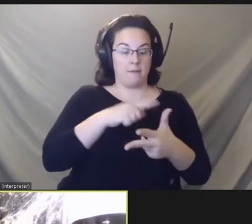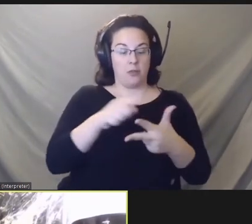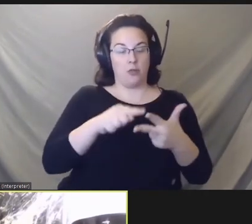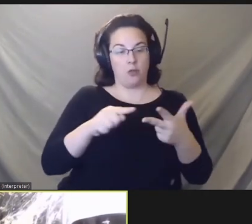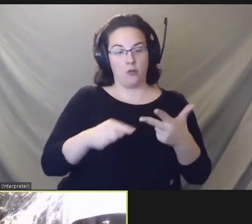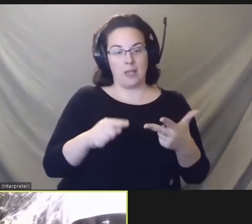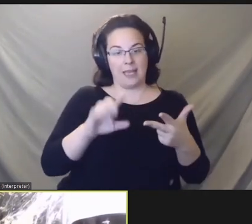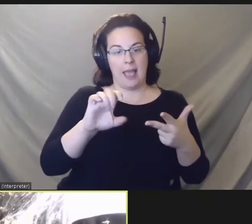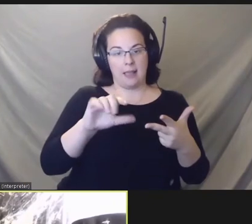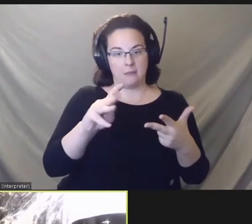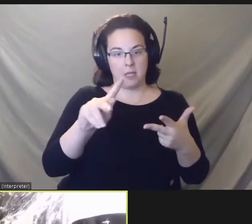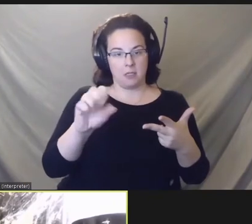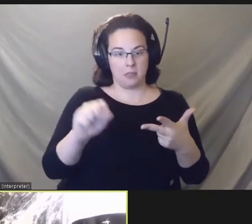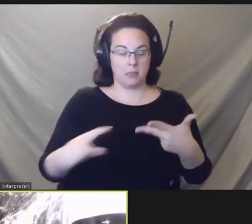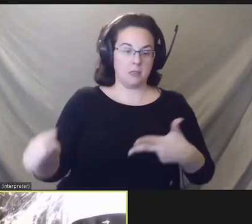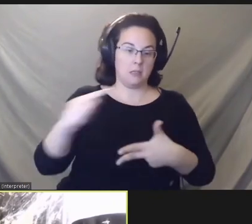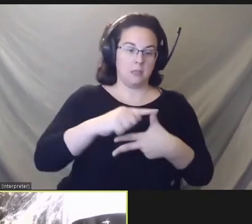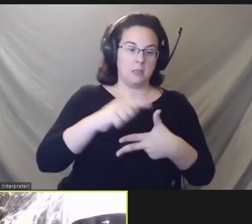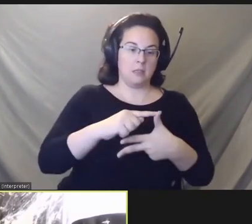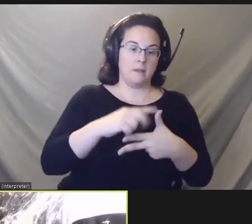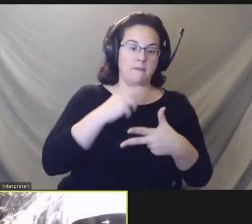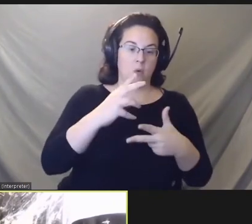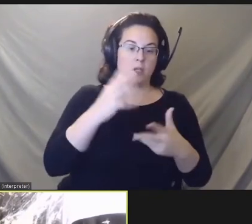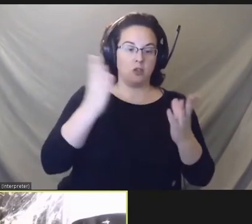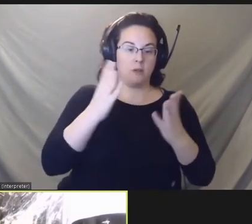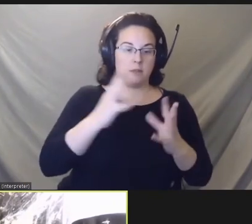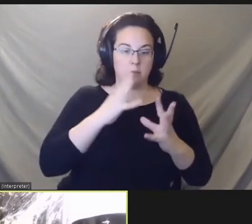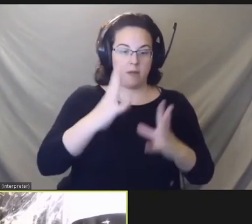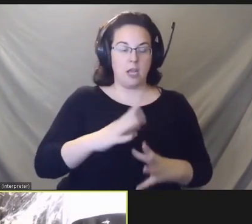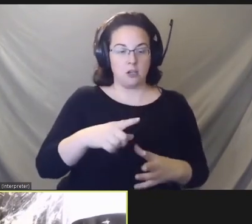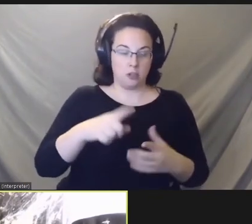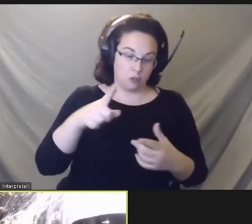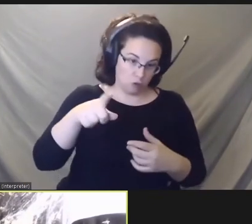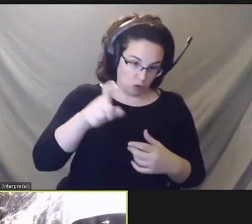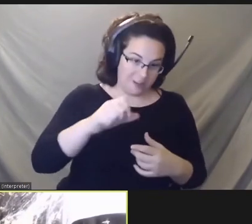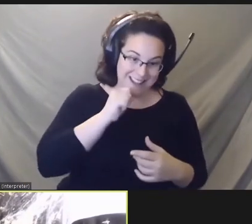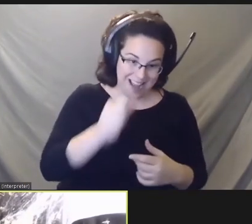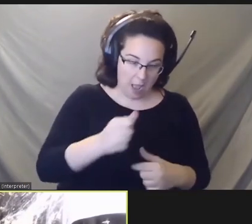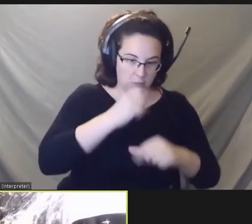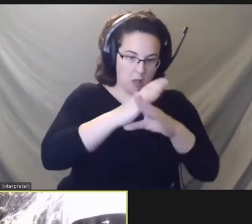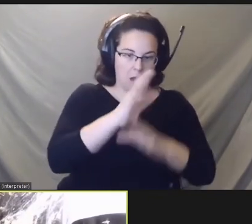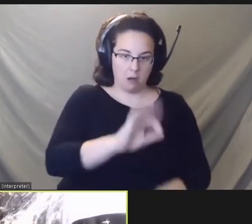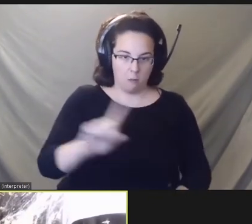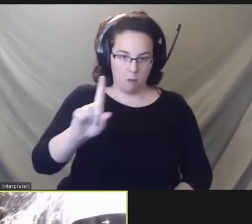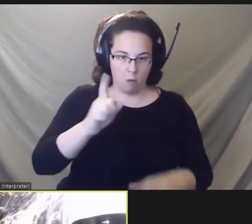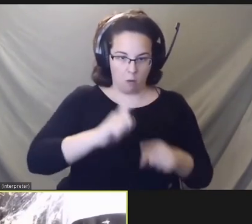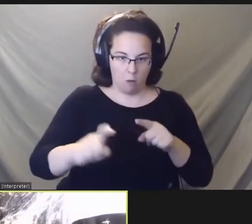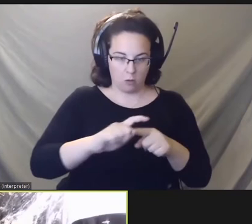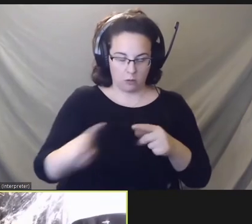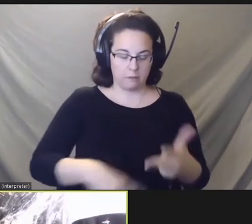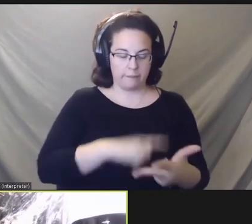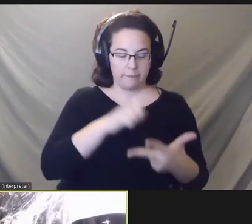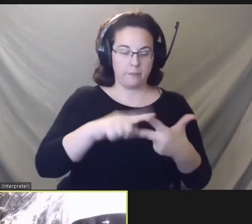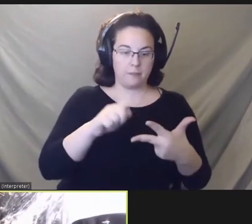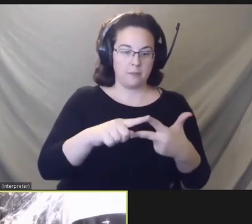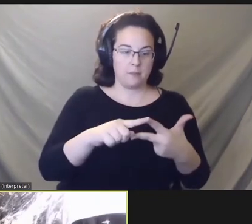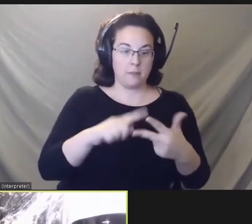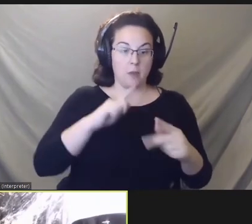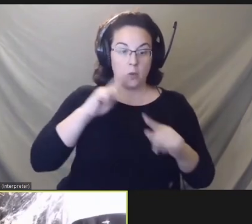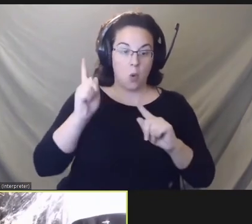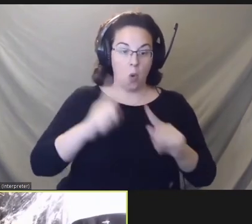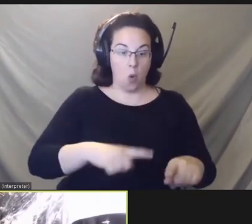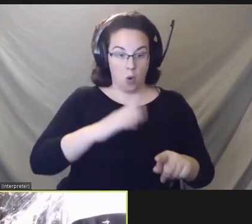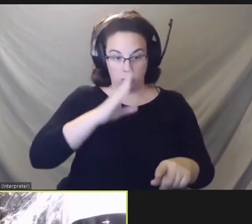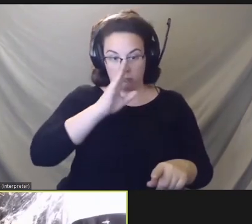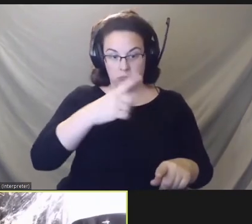elements. First, a voice service provider should not block calls to 911. Second, the order directs voice